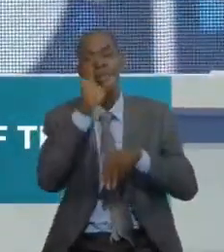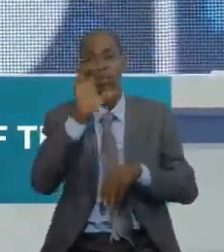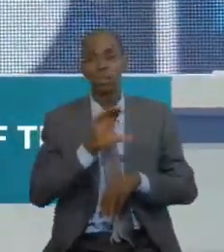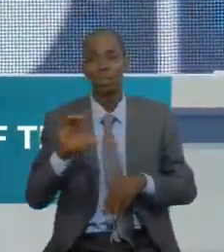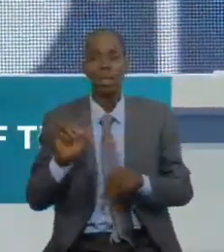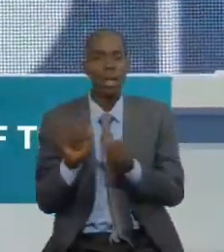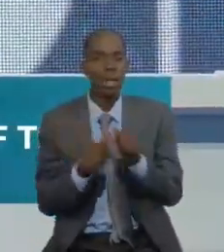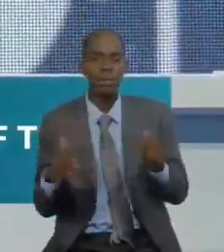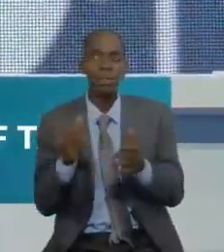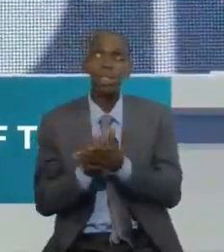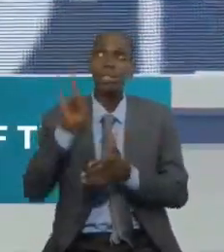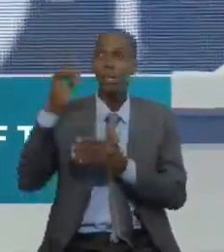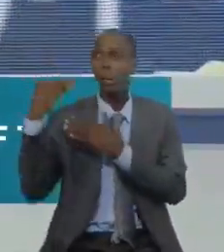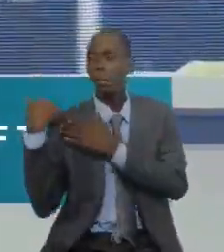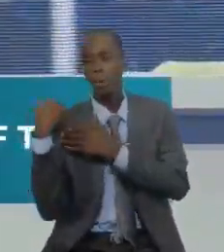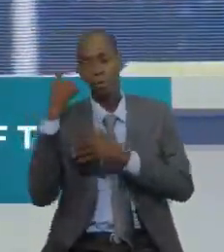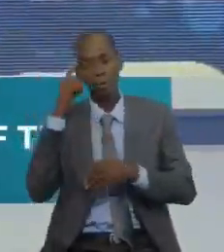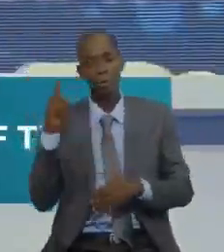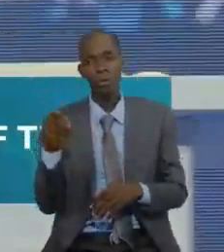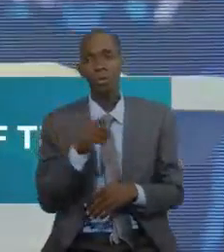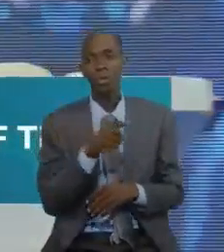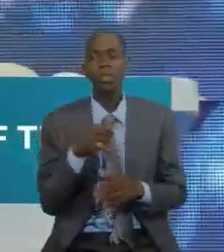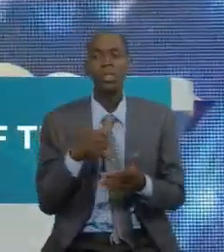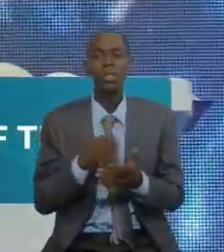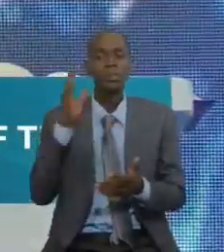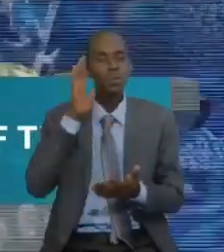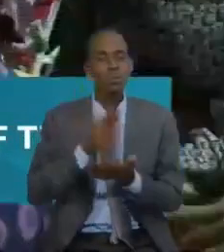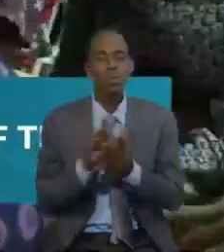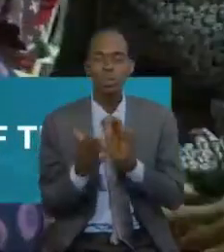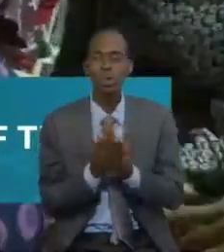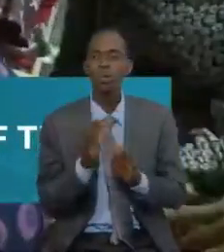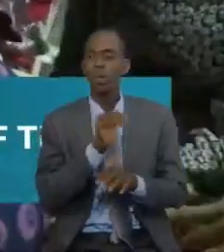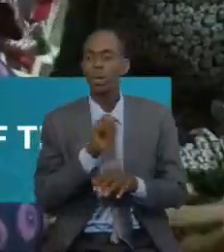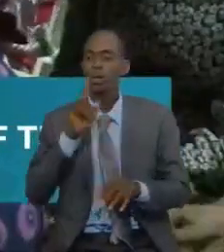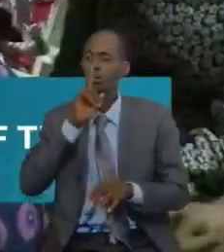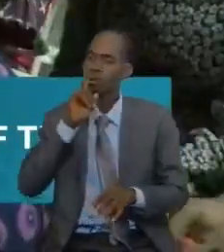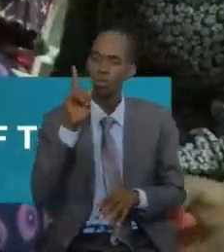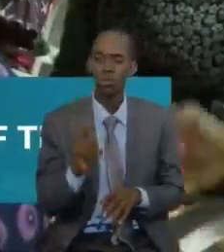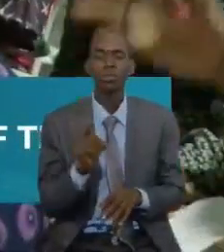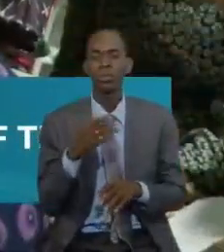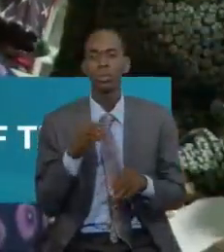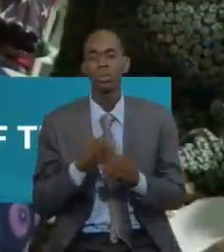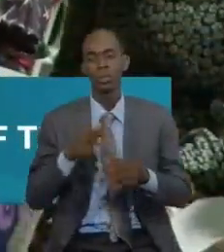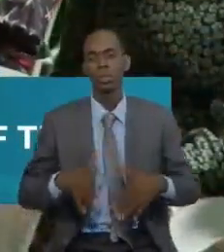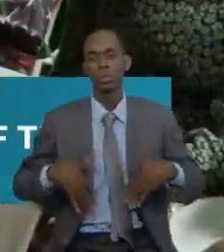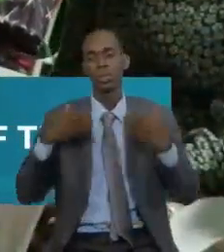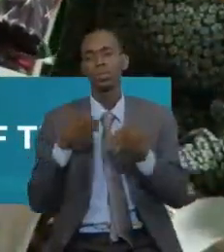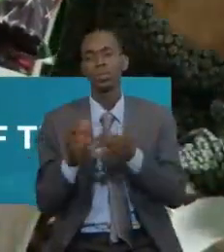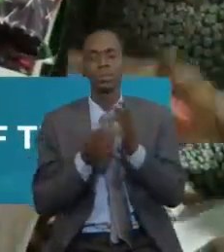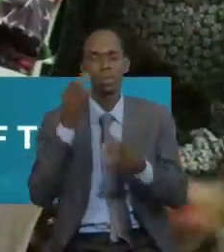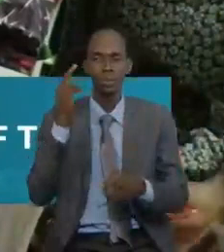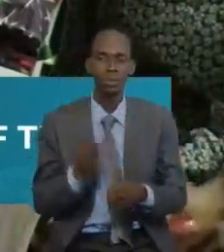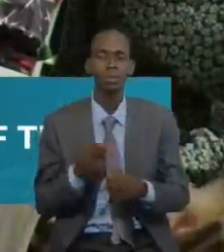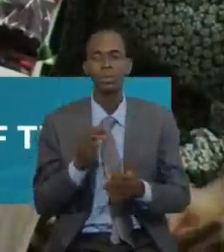he bore for you, it will become a reality tonight in Jesus' name.